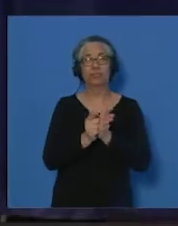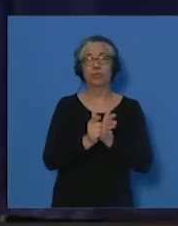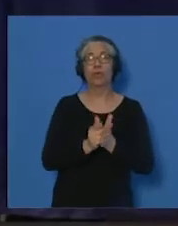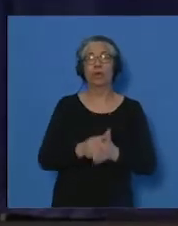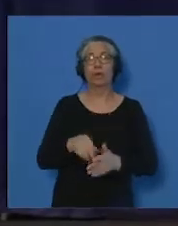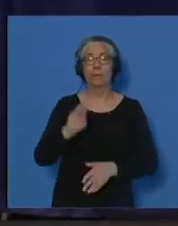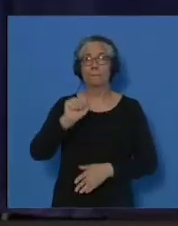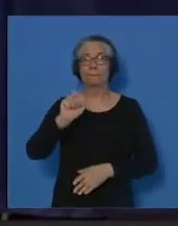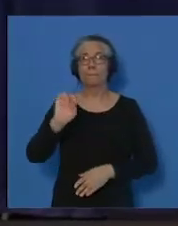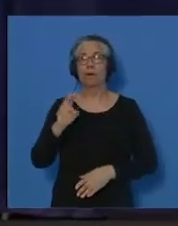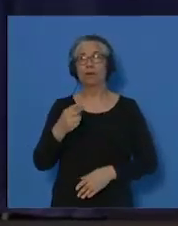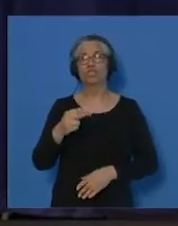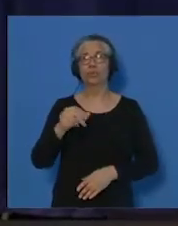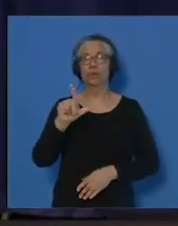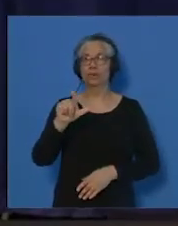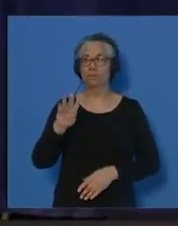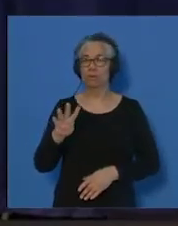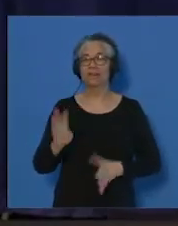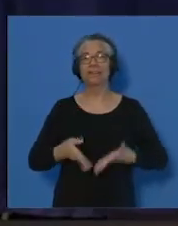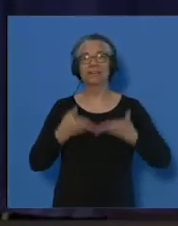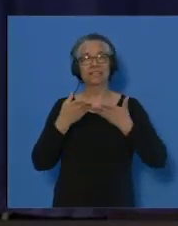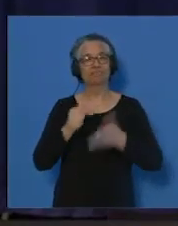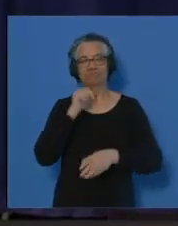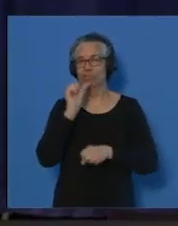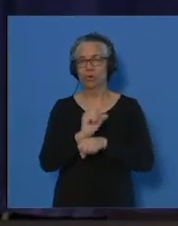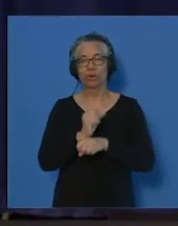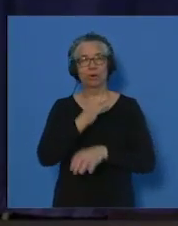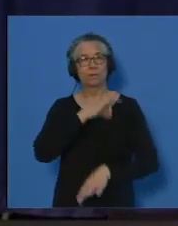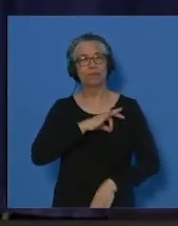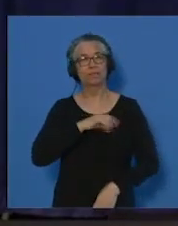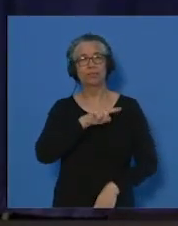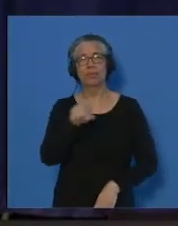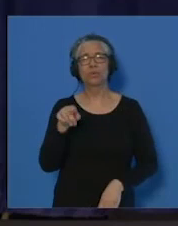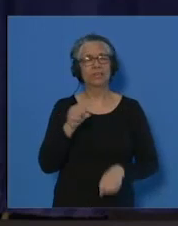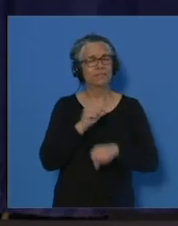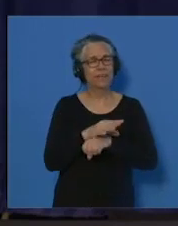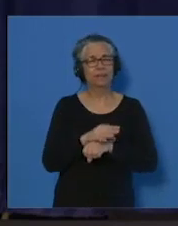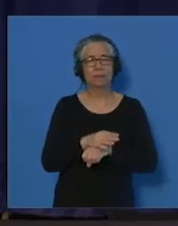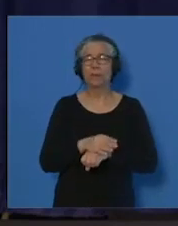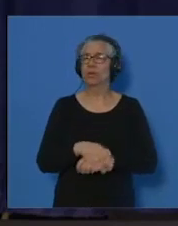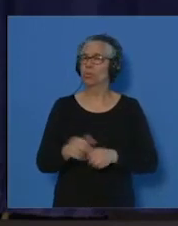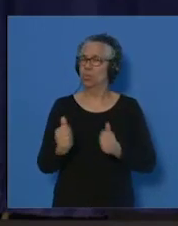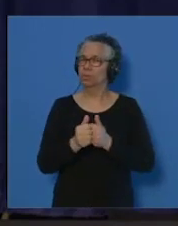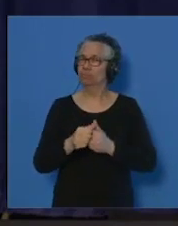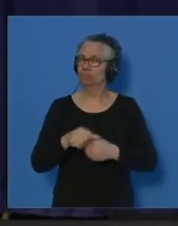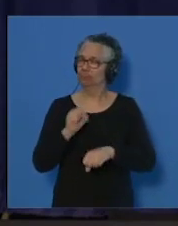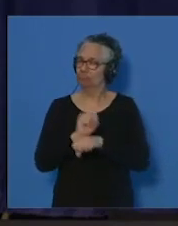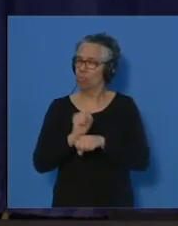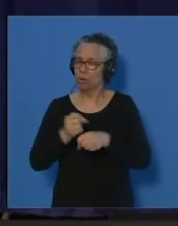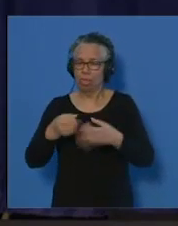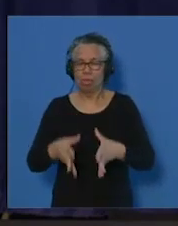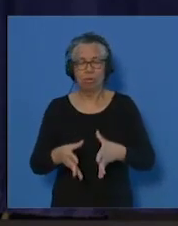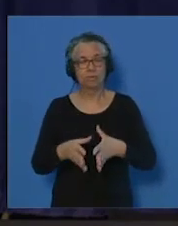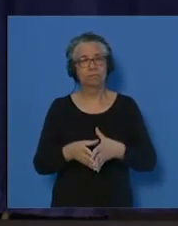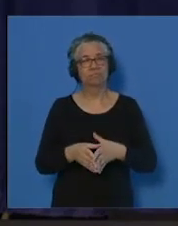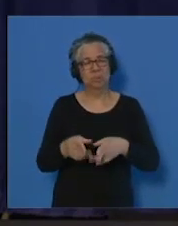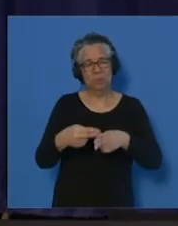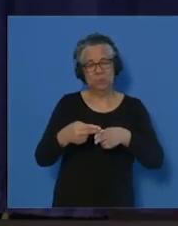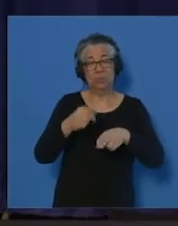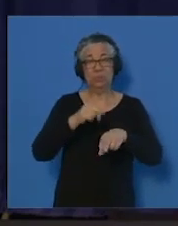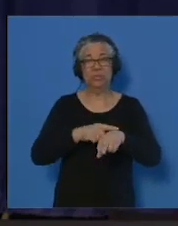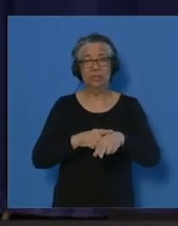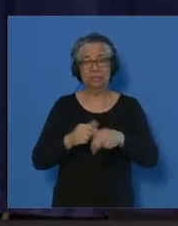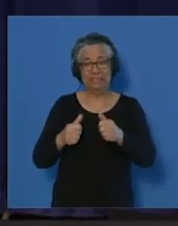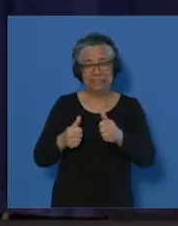provide unemployment benefits to those impacted by COVID-19 related job losses. In a very short time leading